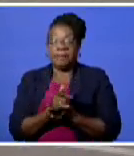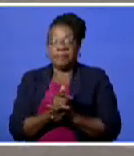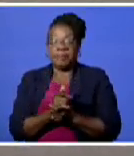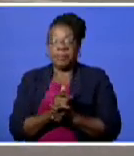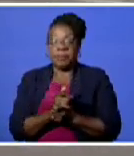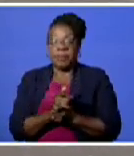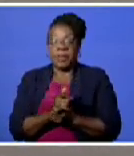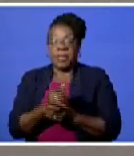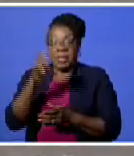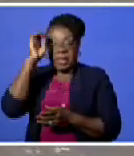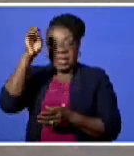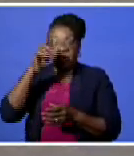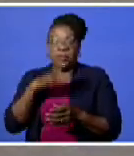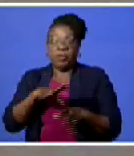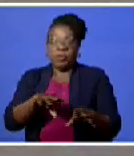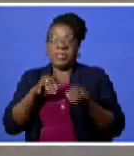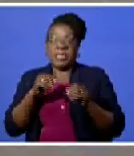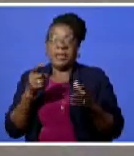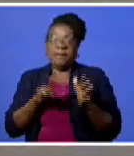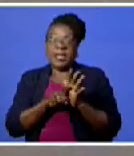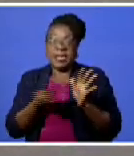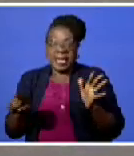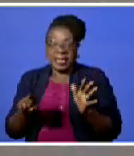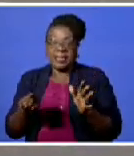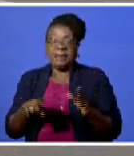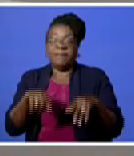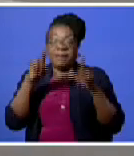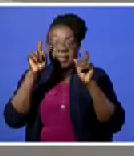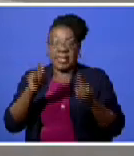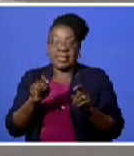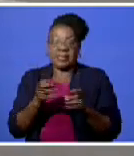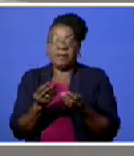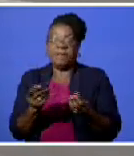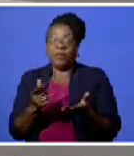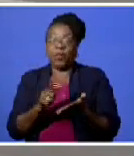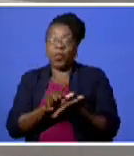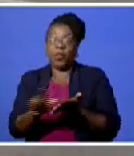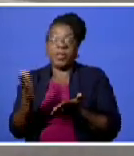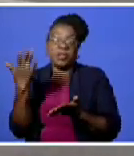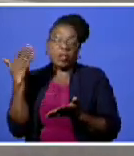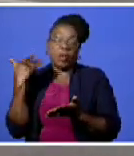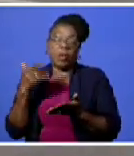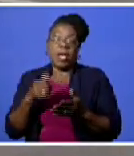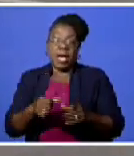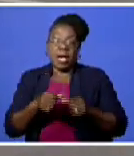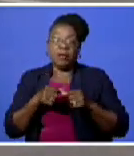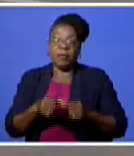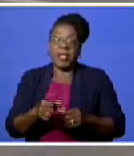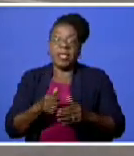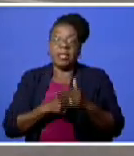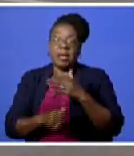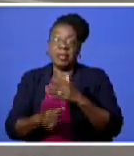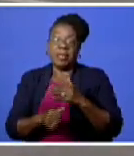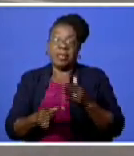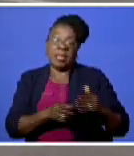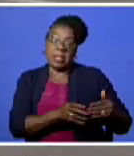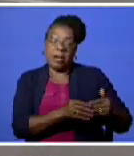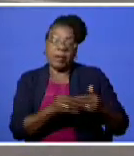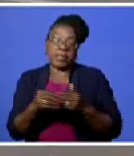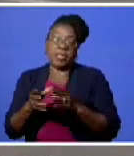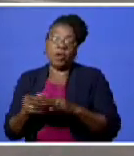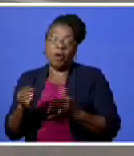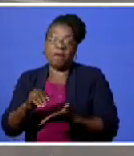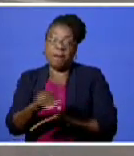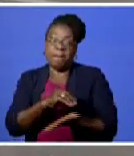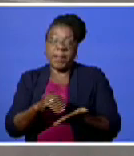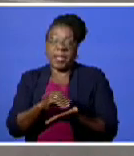confirmed that he received a negative COVID-19 test several weeks ago and remains under direction of medical personnel who advised